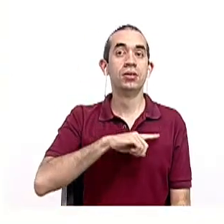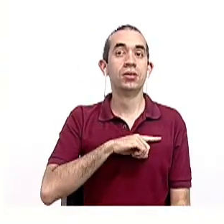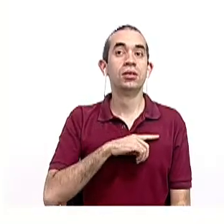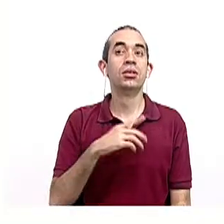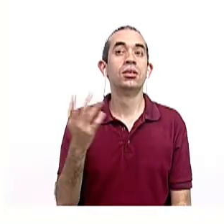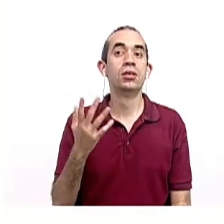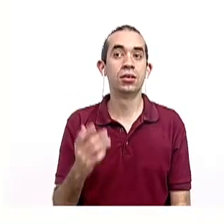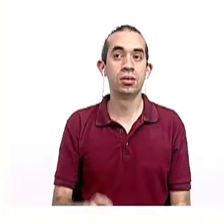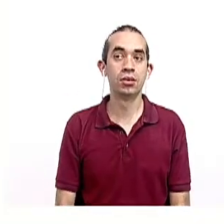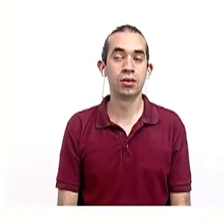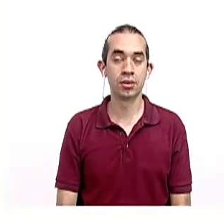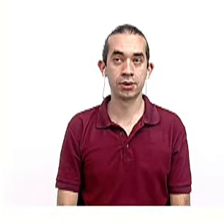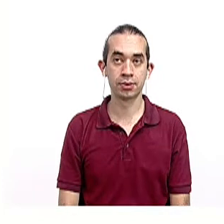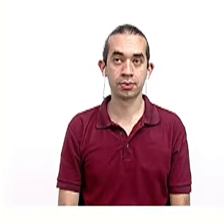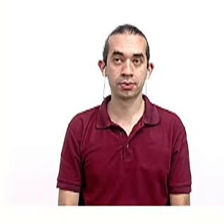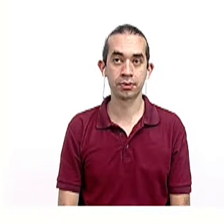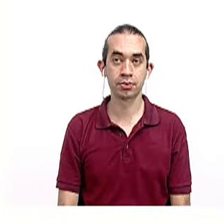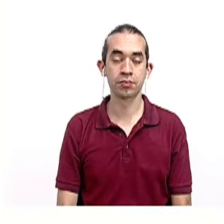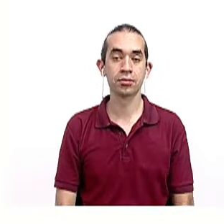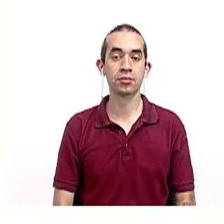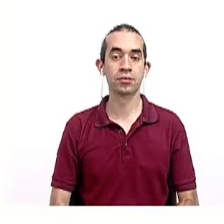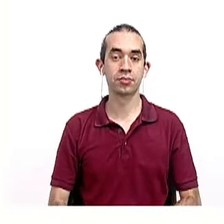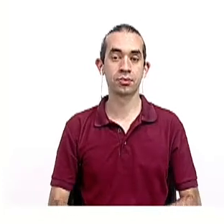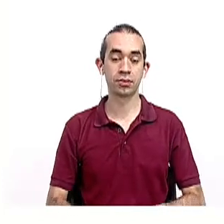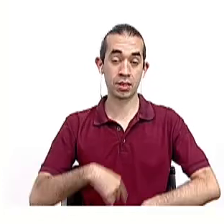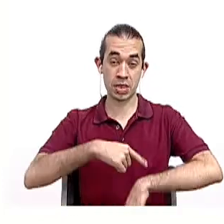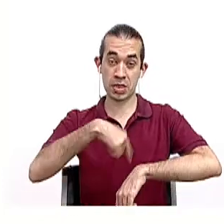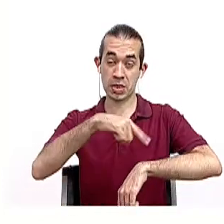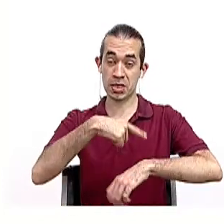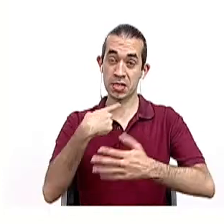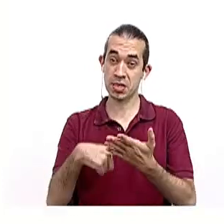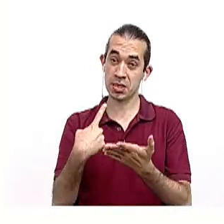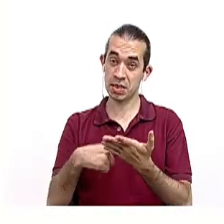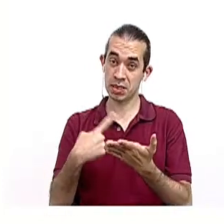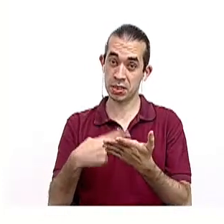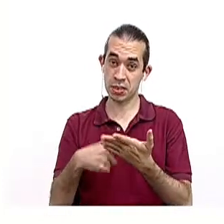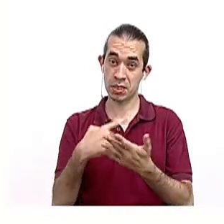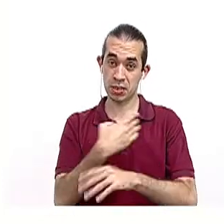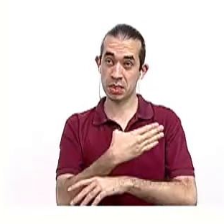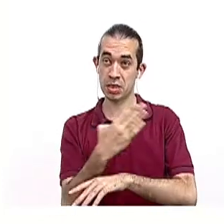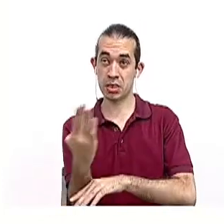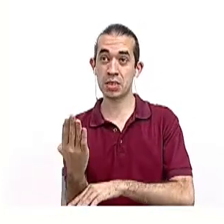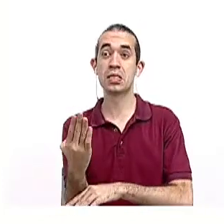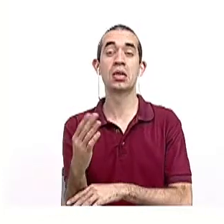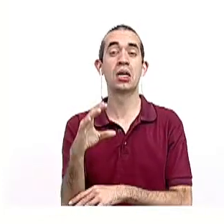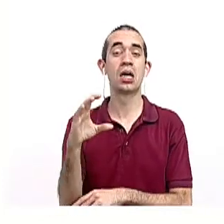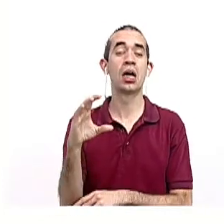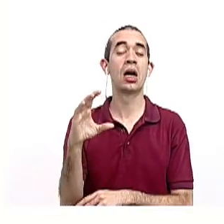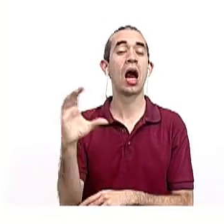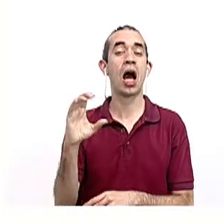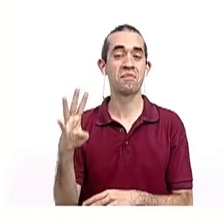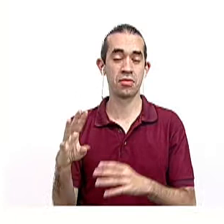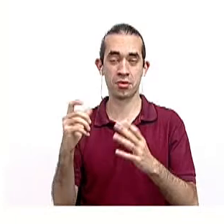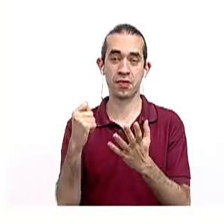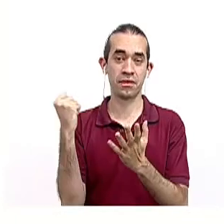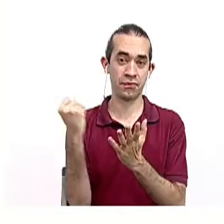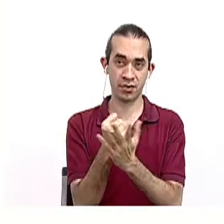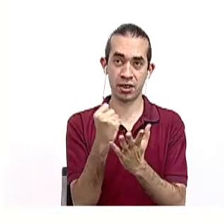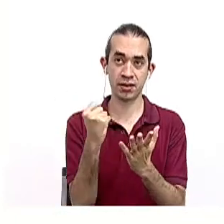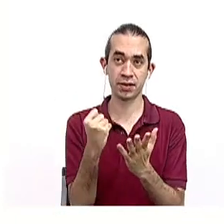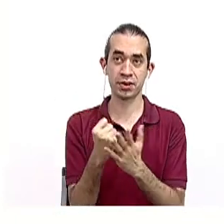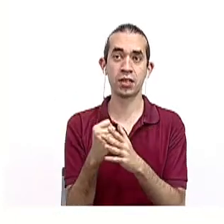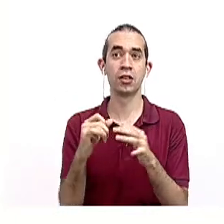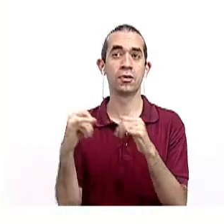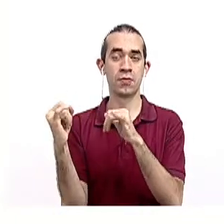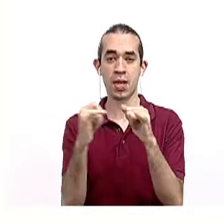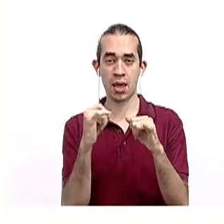be identifying important details of a relatively long discussion about carbon footprint using standard